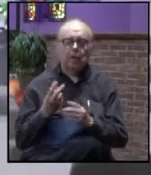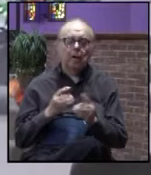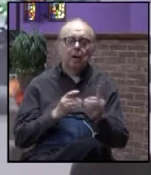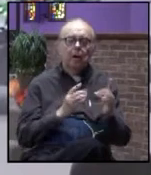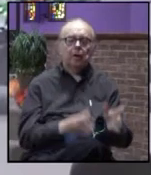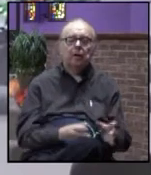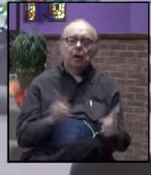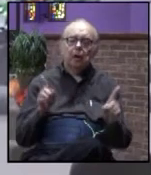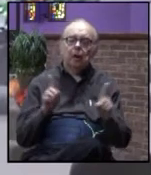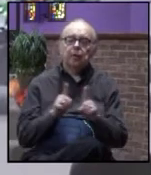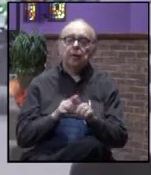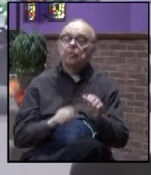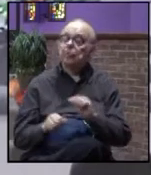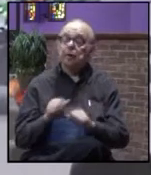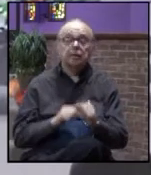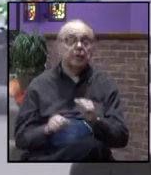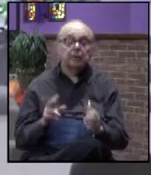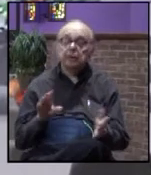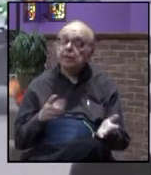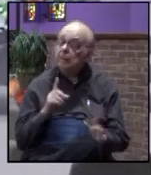disciples agreed with each other?